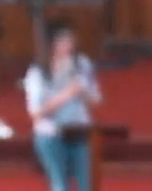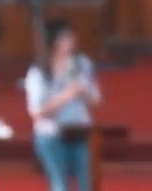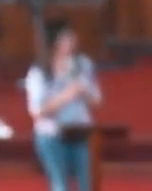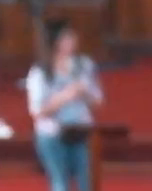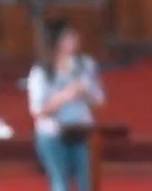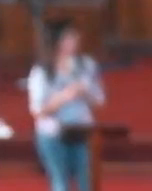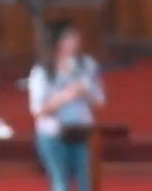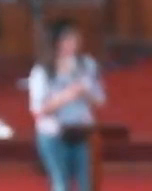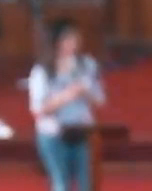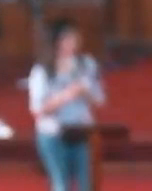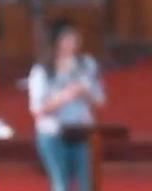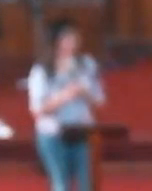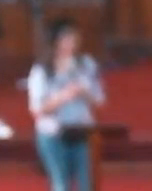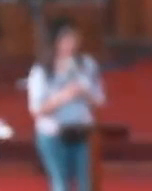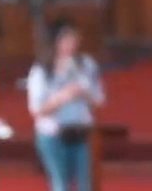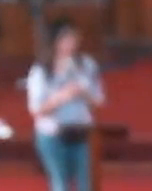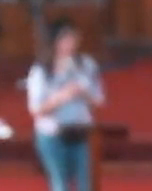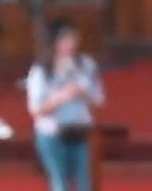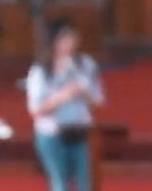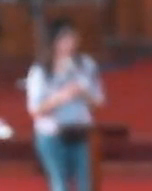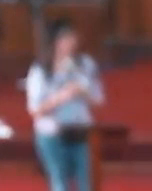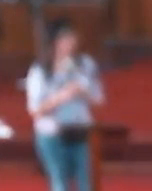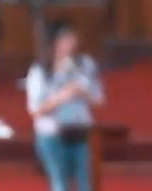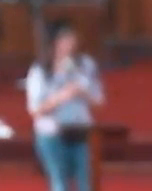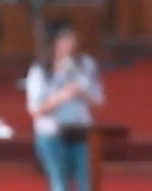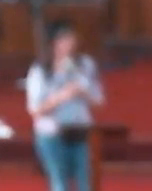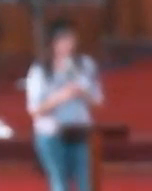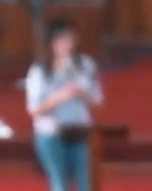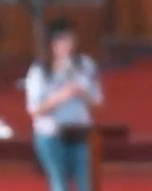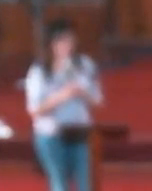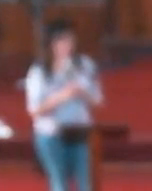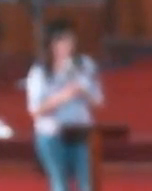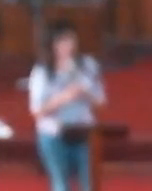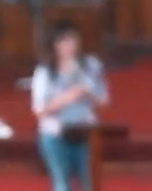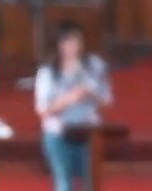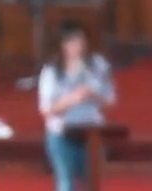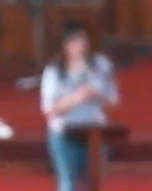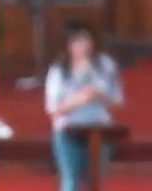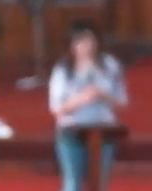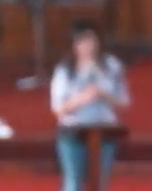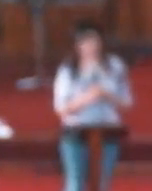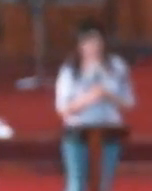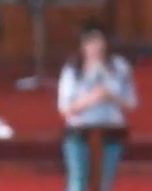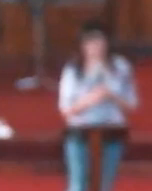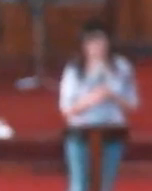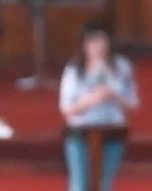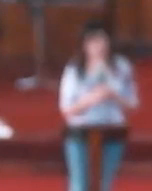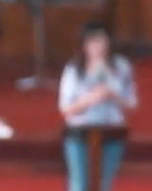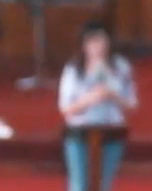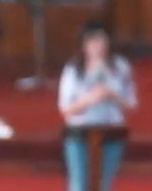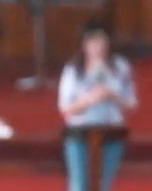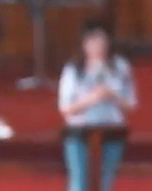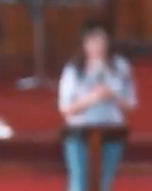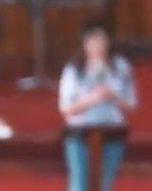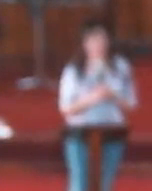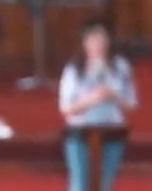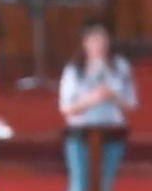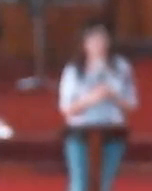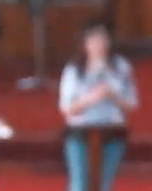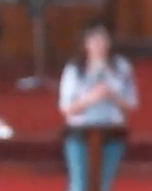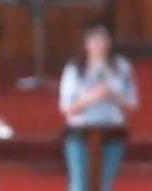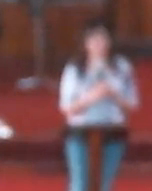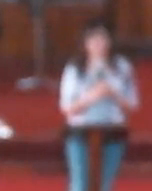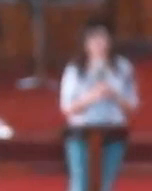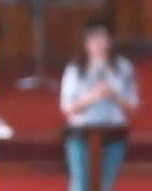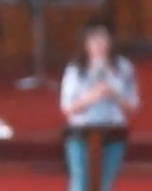metaphors. En Juan 10. In John 10. Jesús dice, yo soy la puerta para las